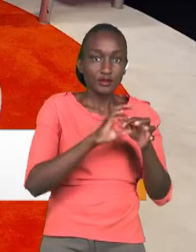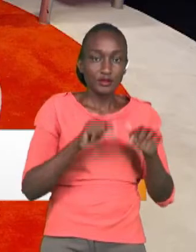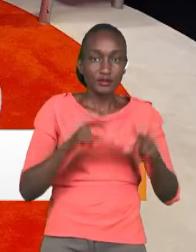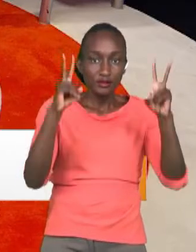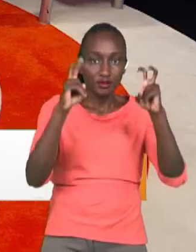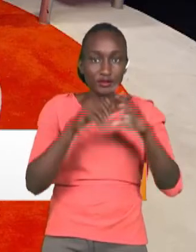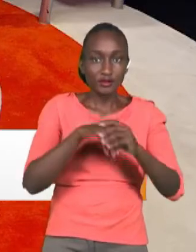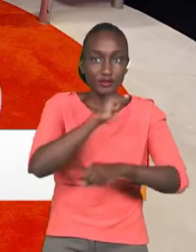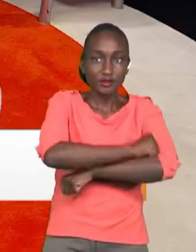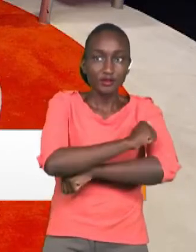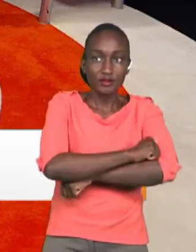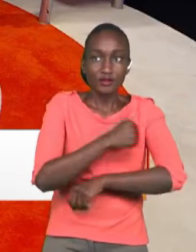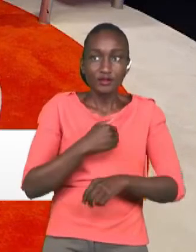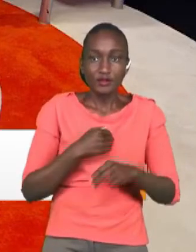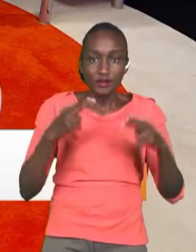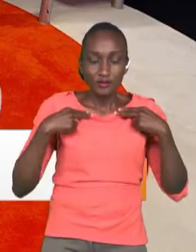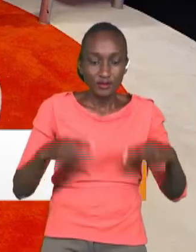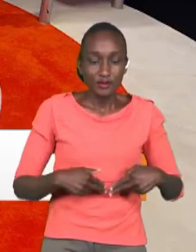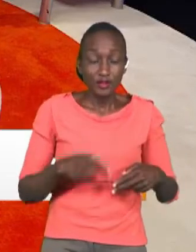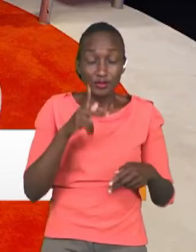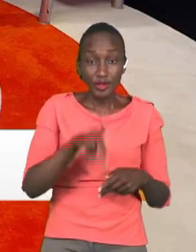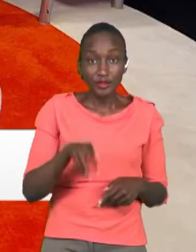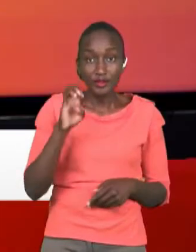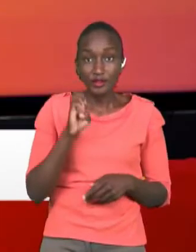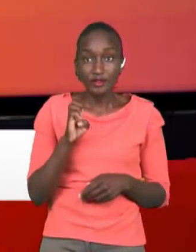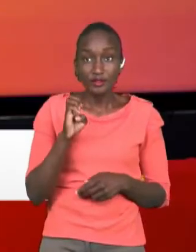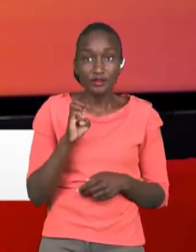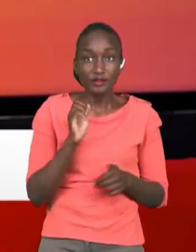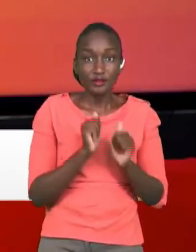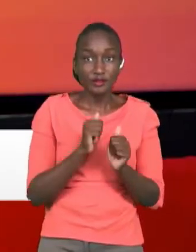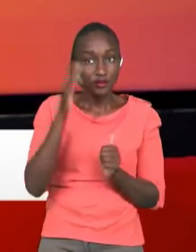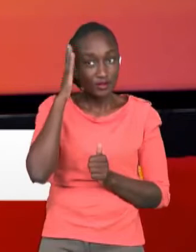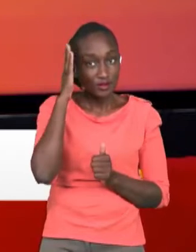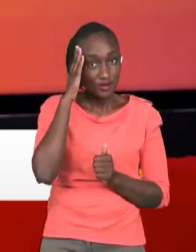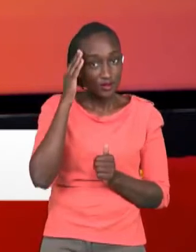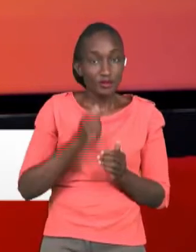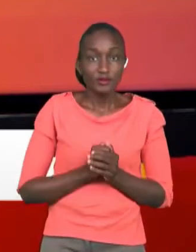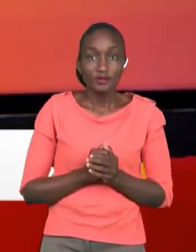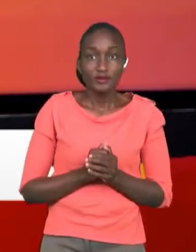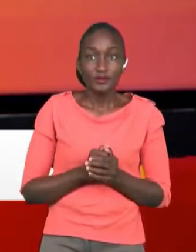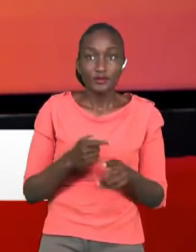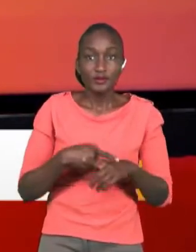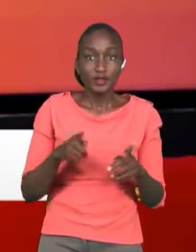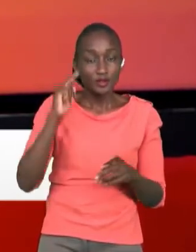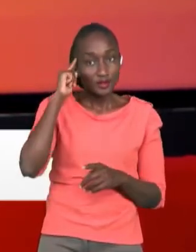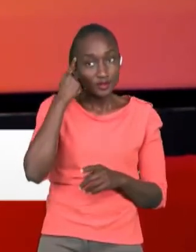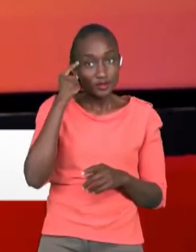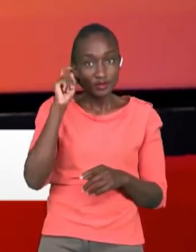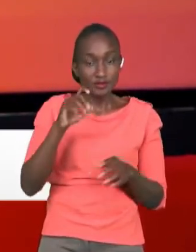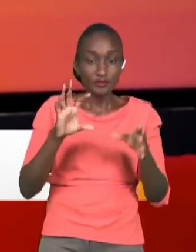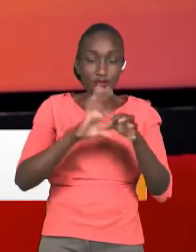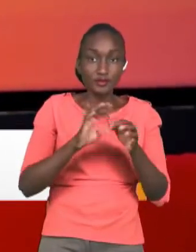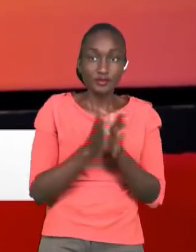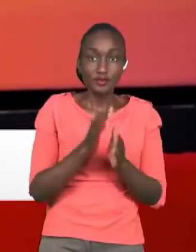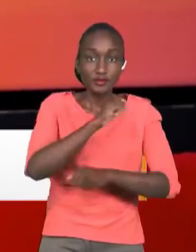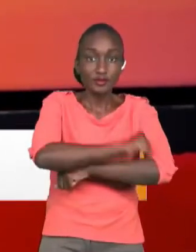in school. Mm-hmm, mm-hmm, you know, mm-hmm. we had physical education, mm-hmm, right? Mm-hmm. So PE is what I know it as. Yeah. But I think it should be incorporated in schools